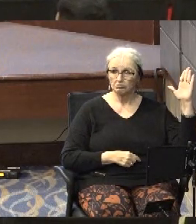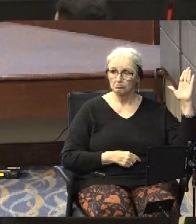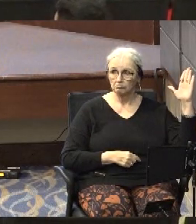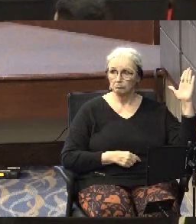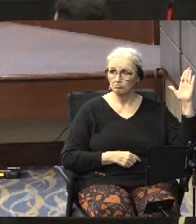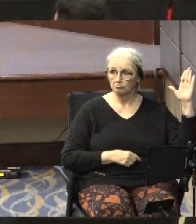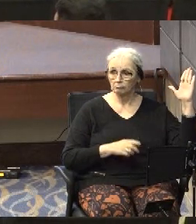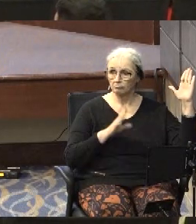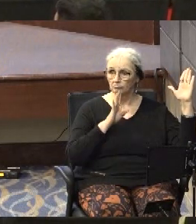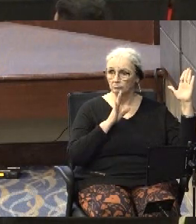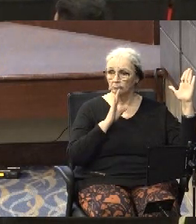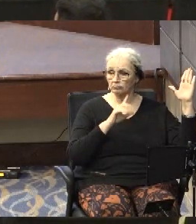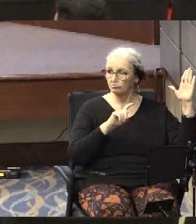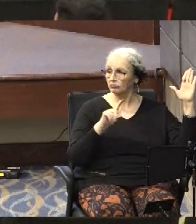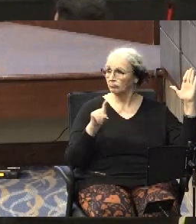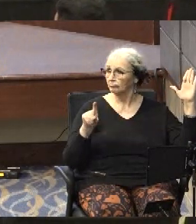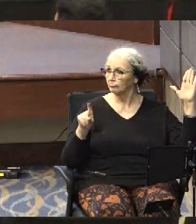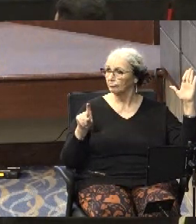this item?